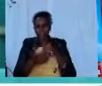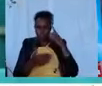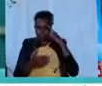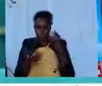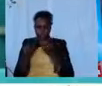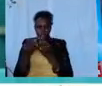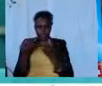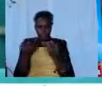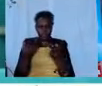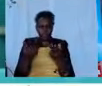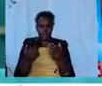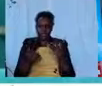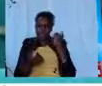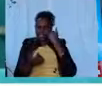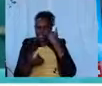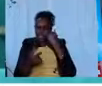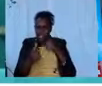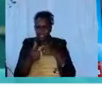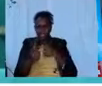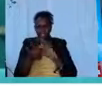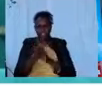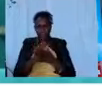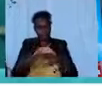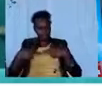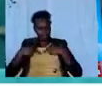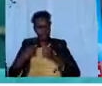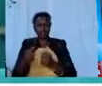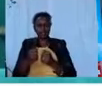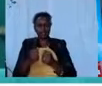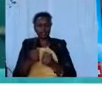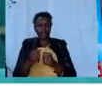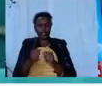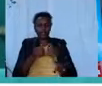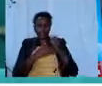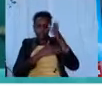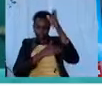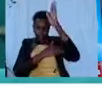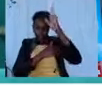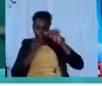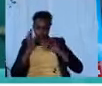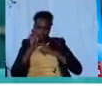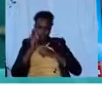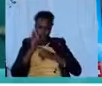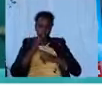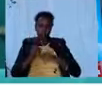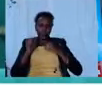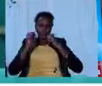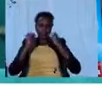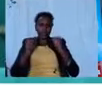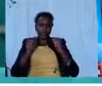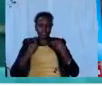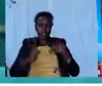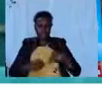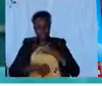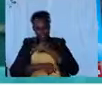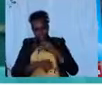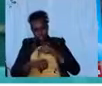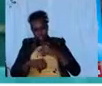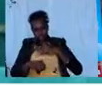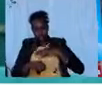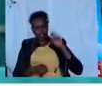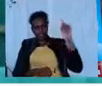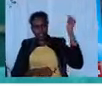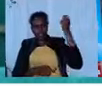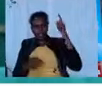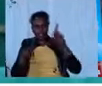been infected and they are healed, O God. Heavenly Father, continue to show yourself mighty in this nation of Kenya.